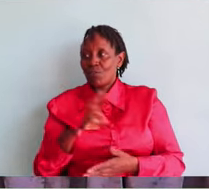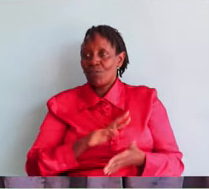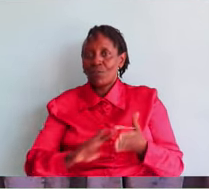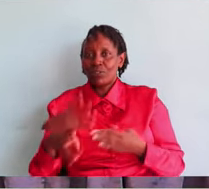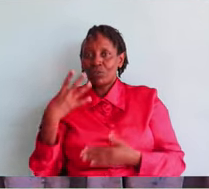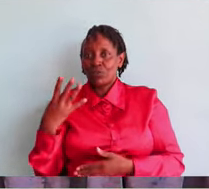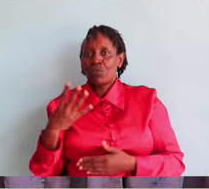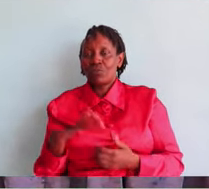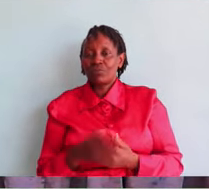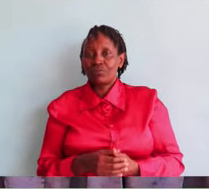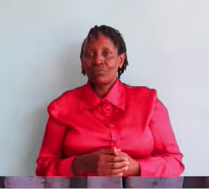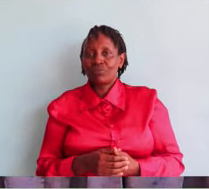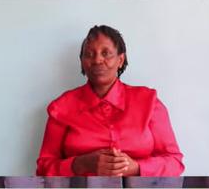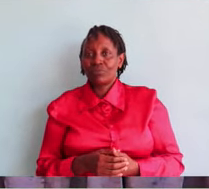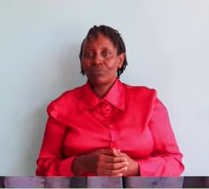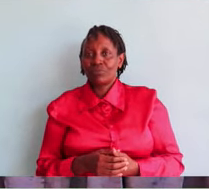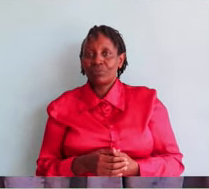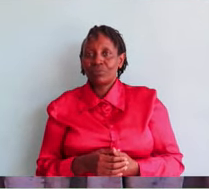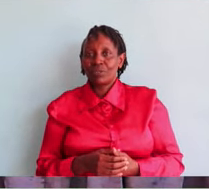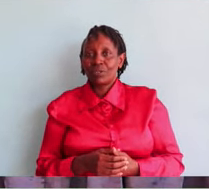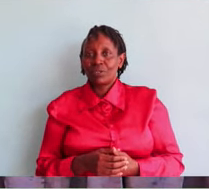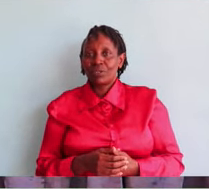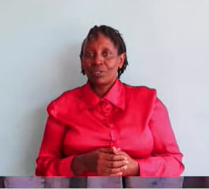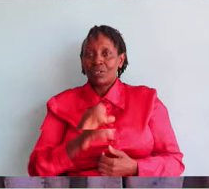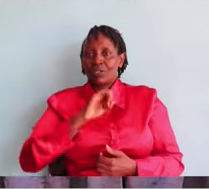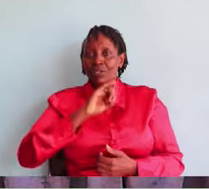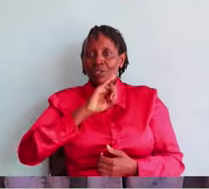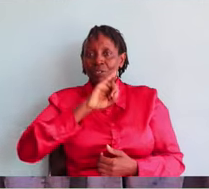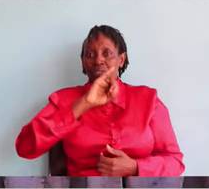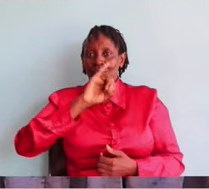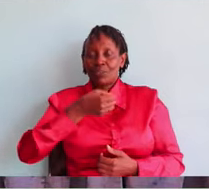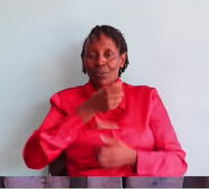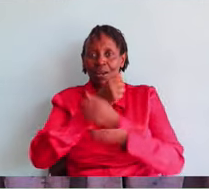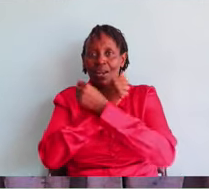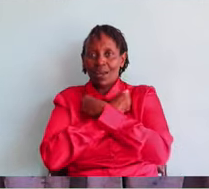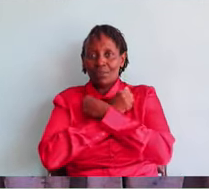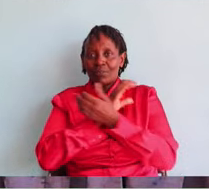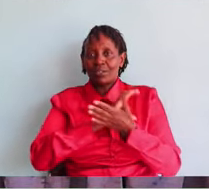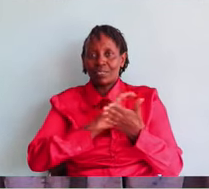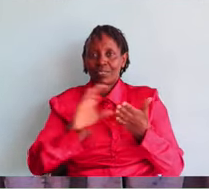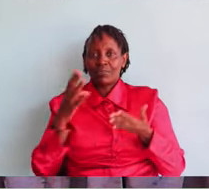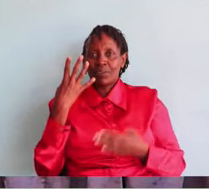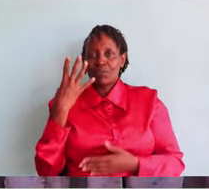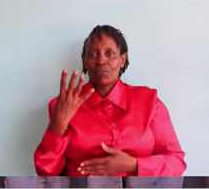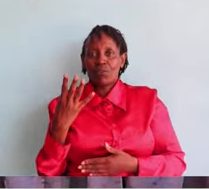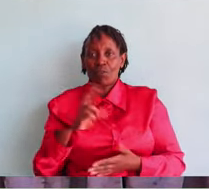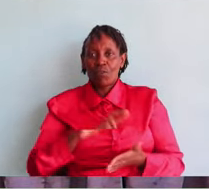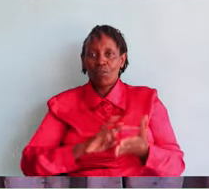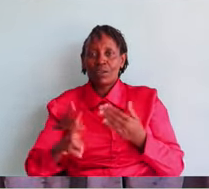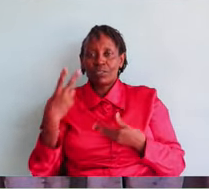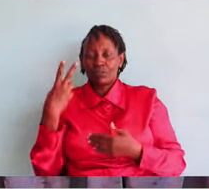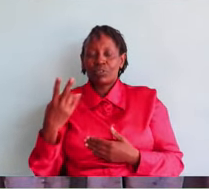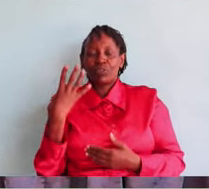God the Father is the one who sent him. So his food was to do the will of him who sent him and to complete